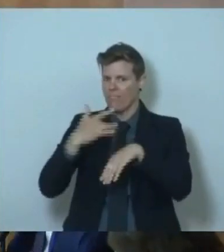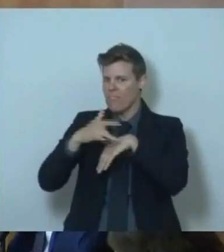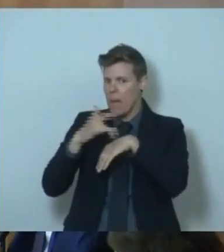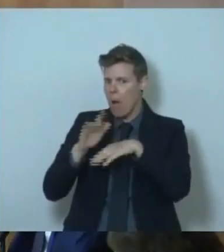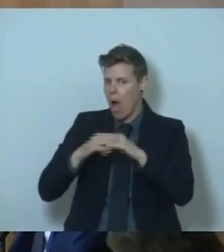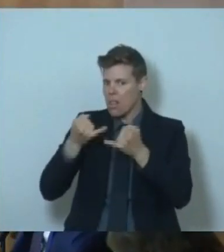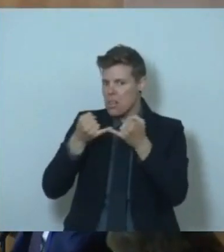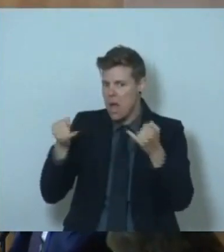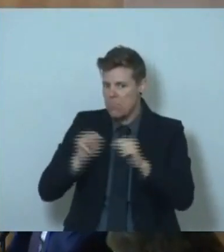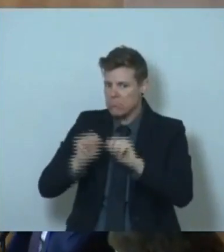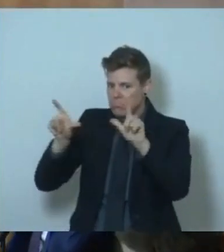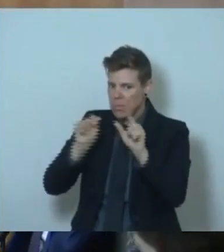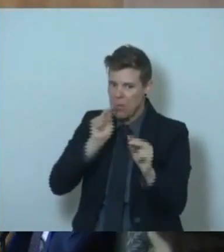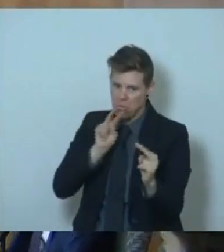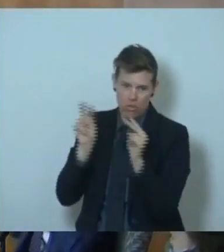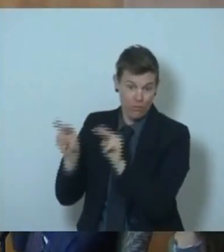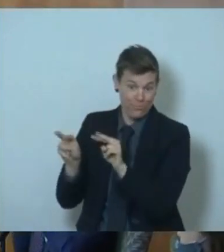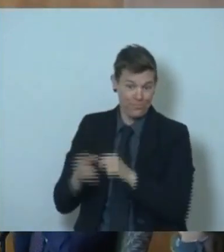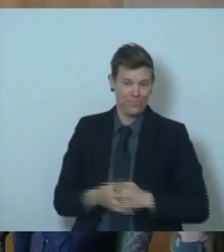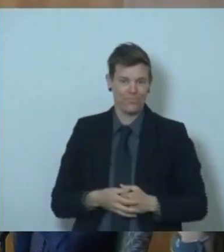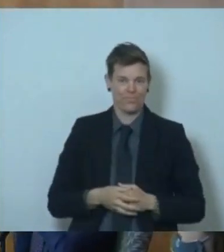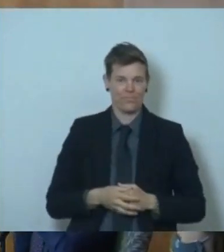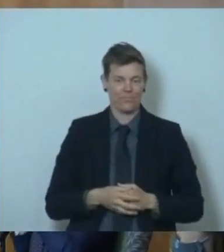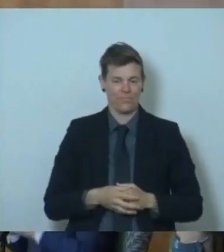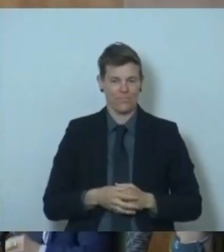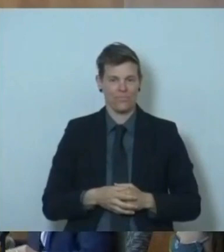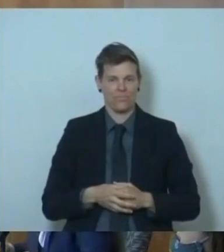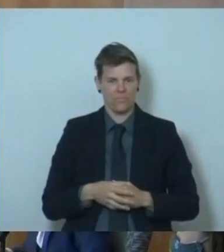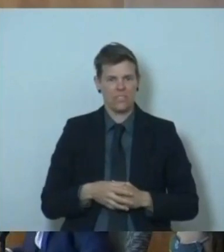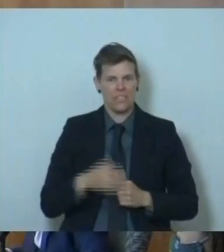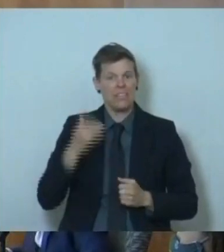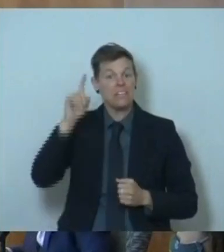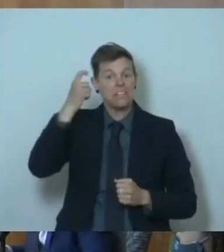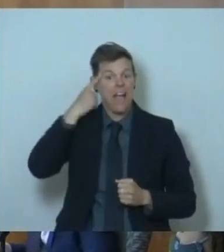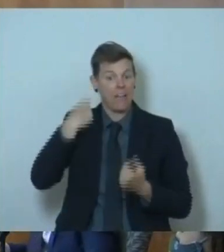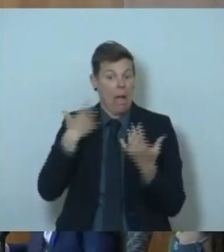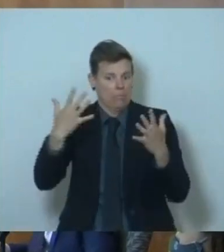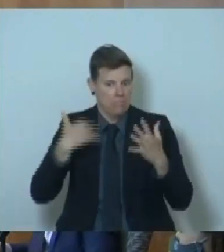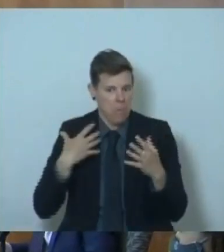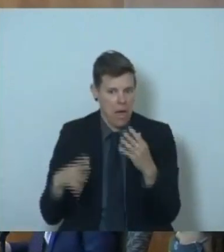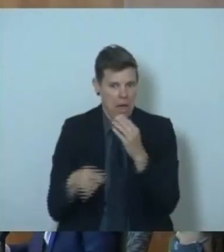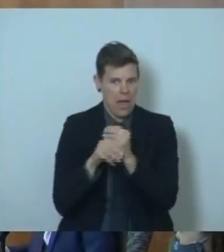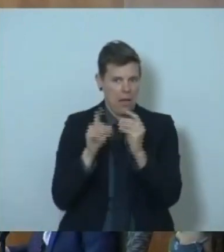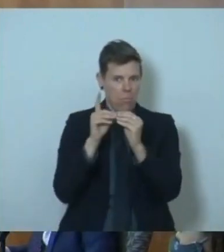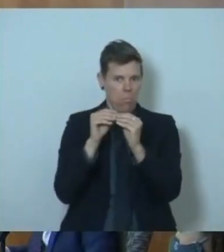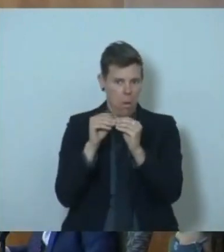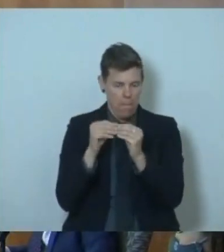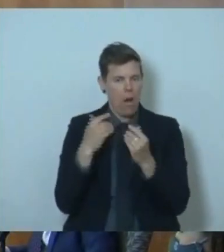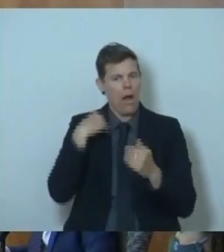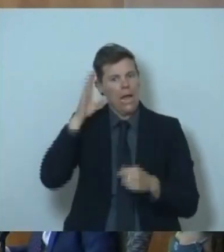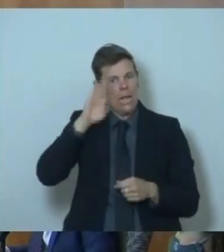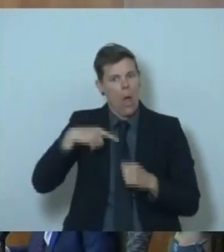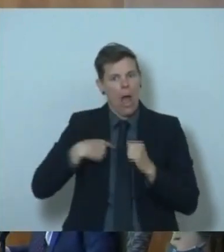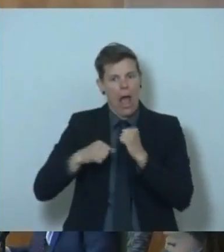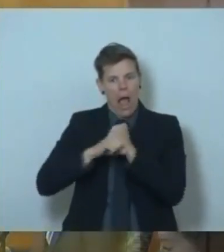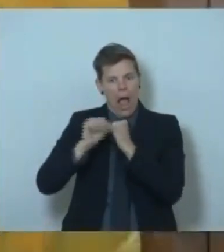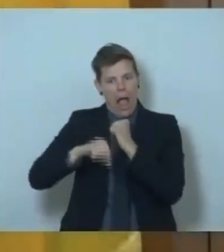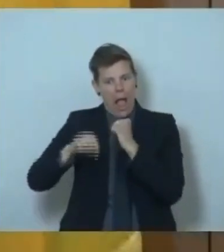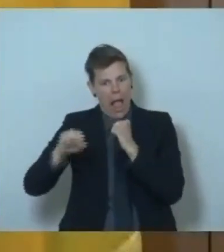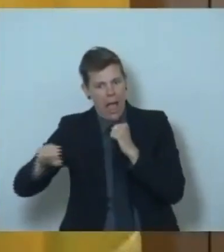take too much time on individual questions, because I want to make sure everybody gets a chance to ask their question and get it